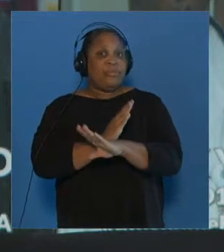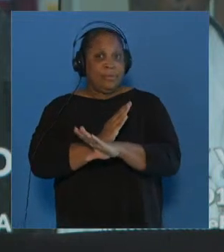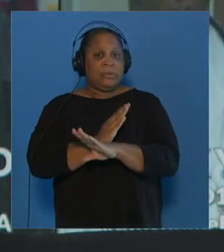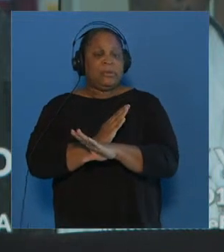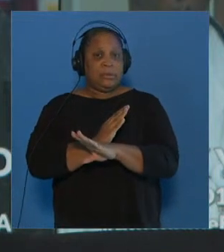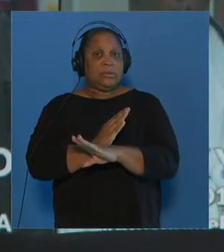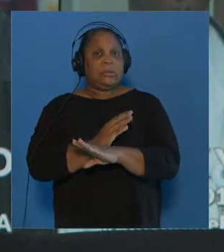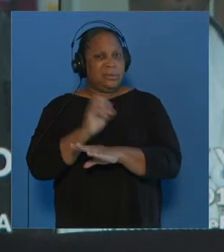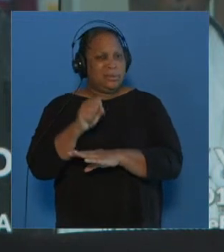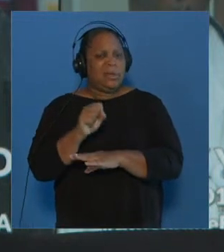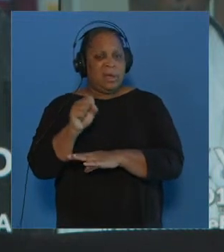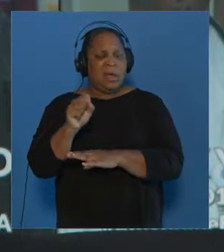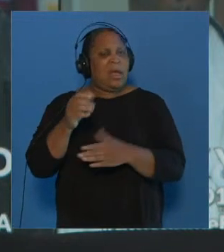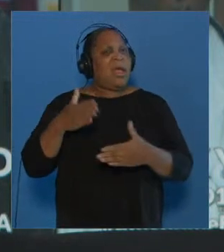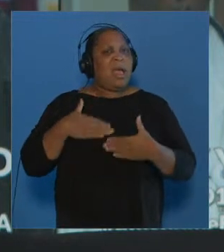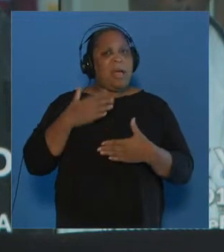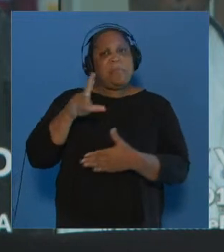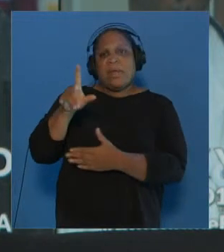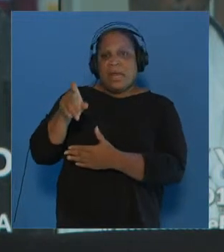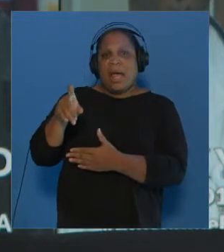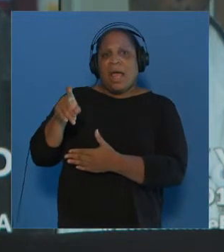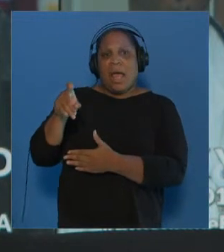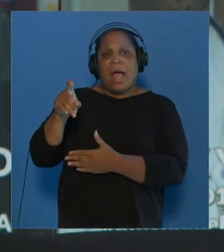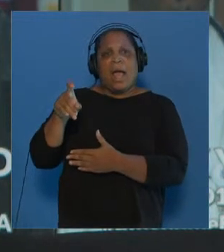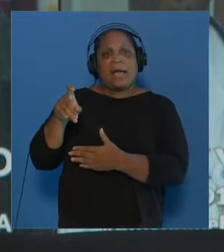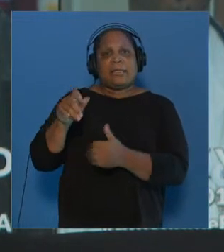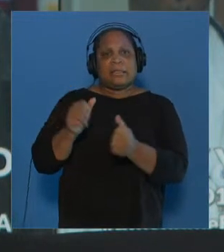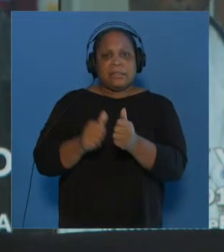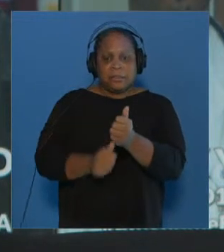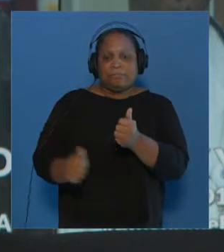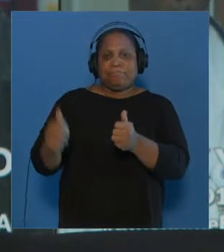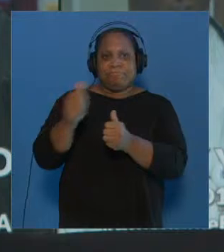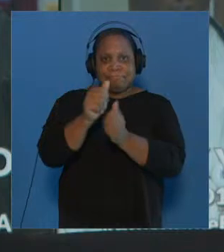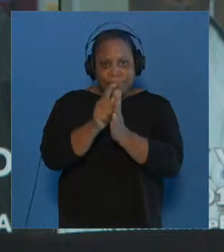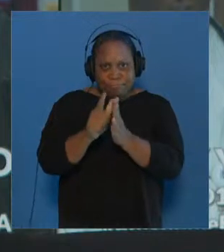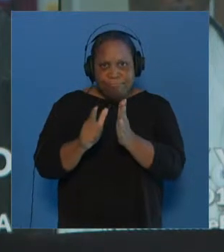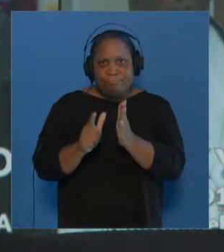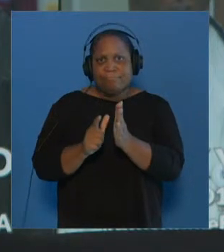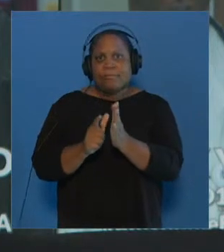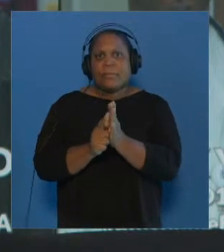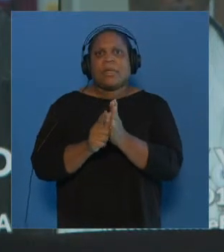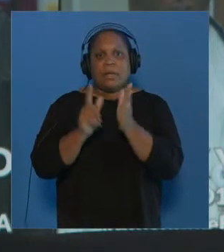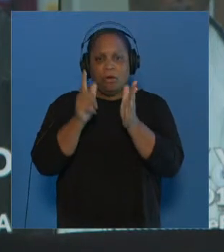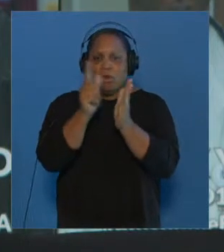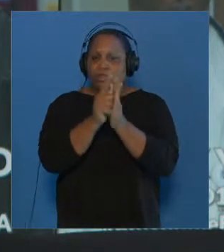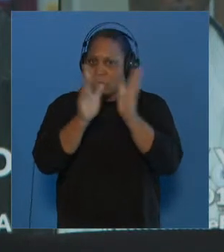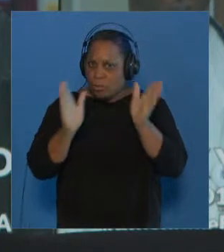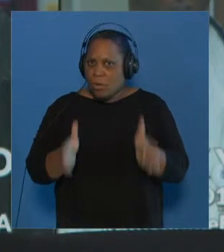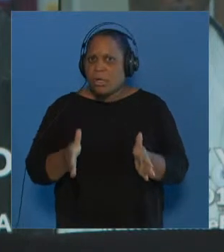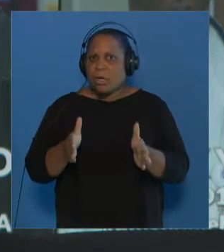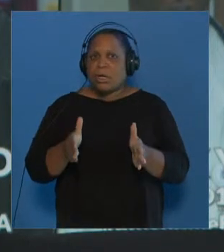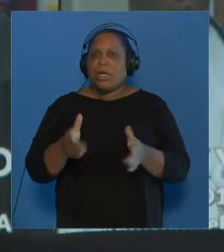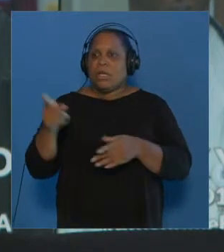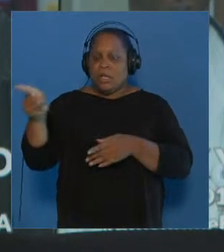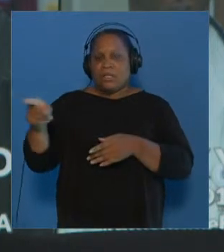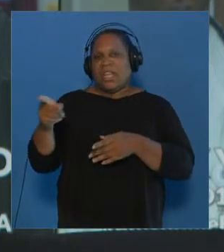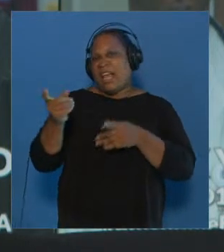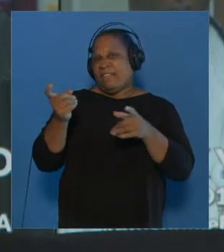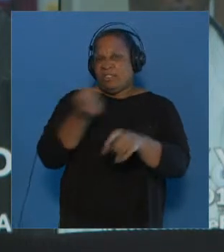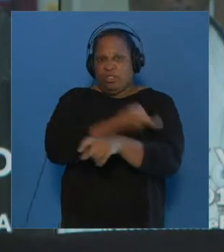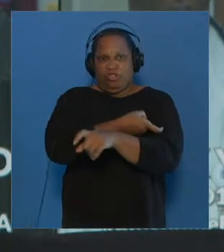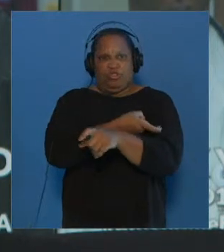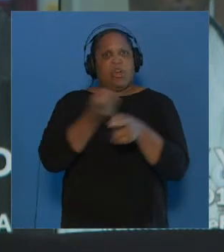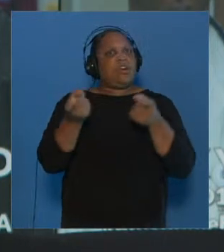to ask the Minister of the Attorney General and Minister of Legal Affairs, who has responsibility for drug control and prevention under a remit, to have